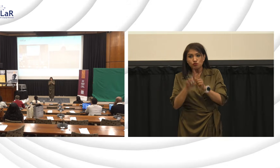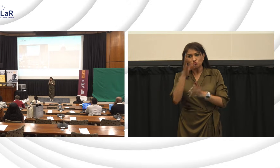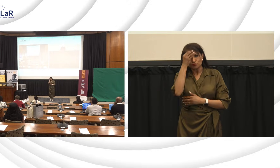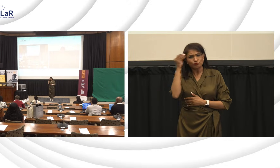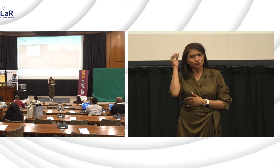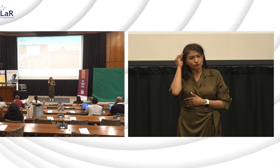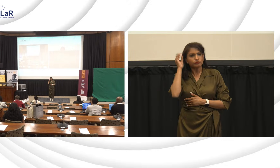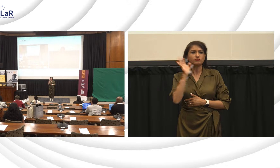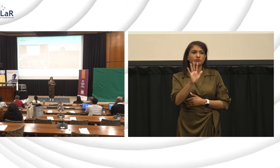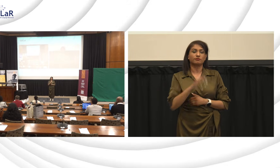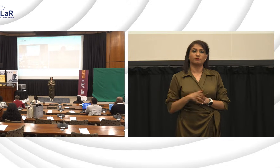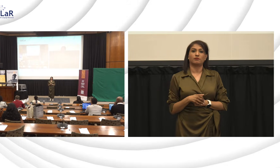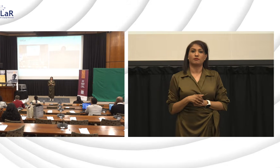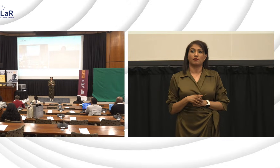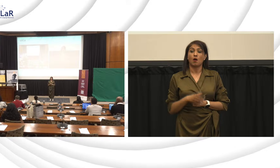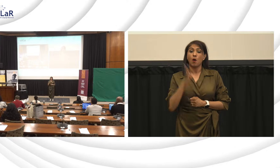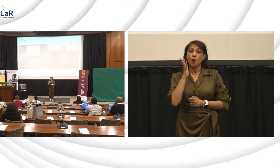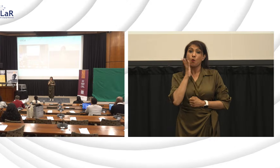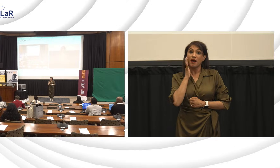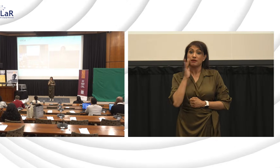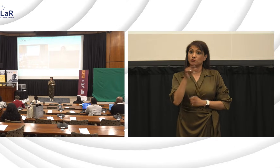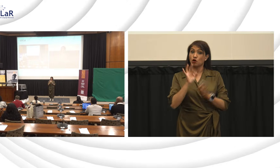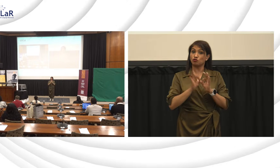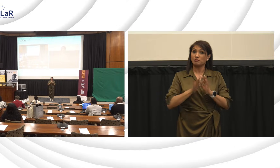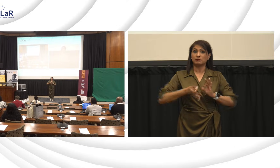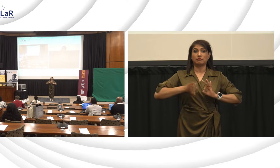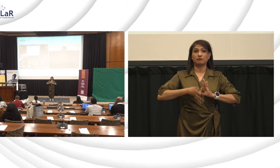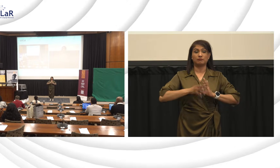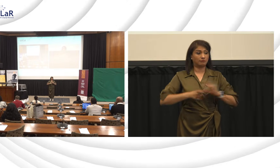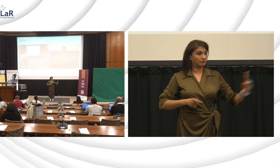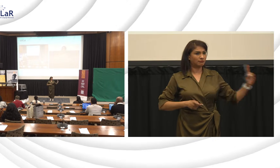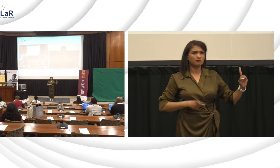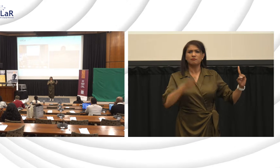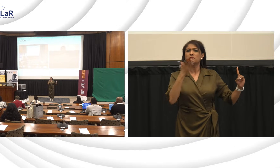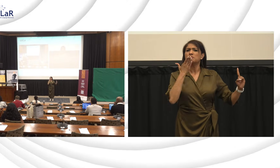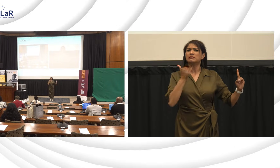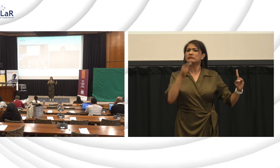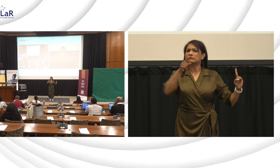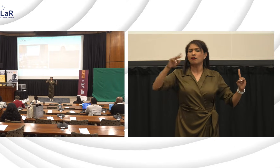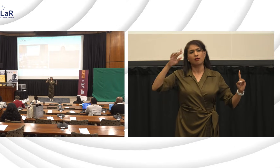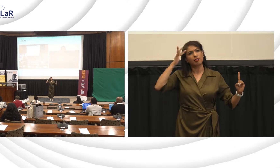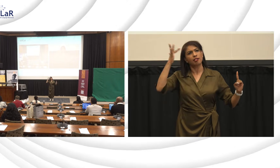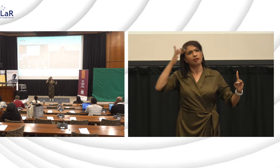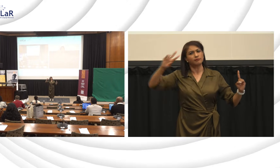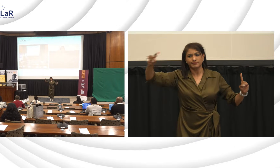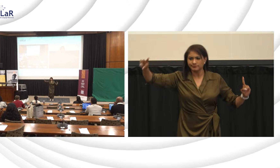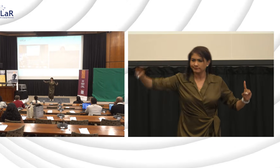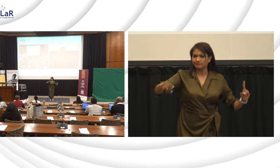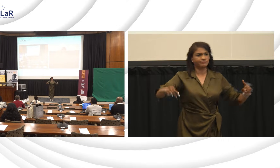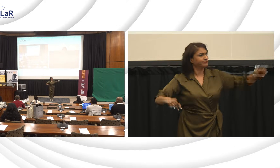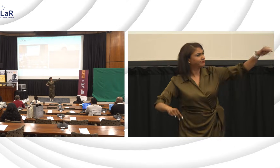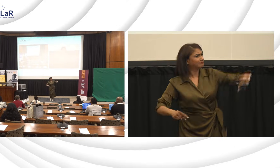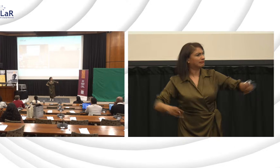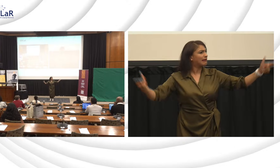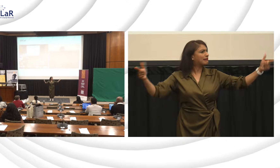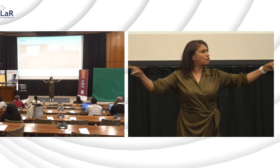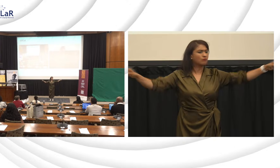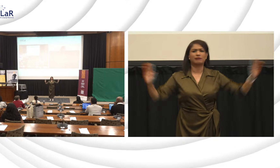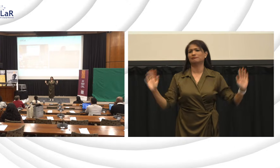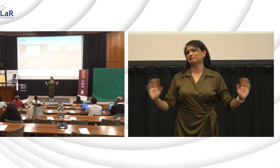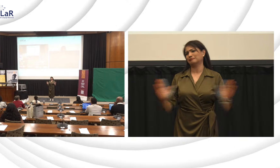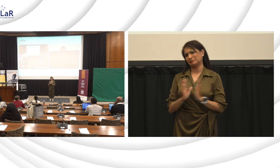provide access for that. Another important note, when there is an interpreter on